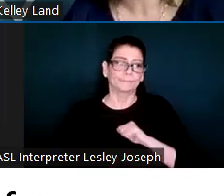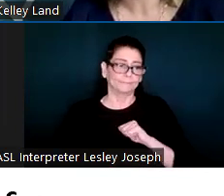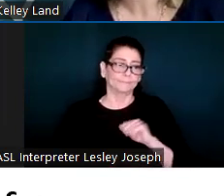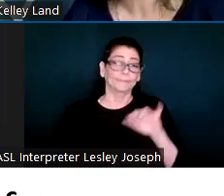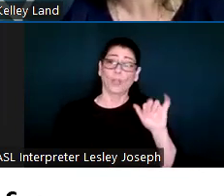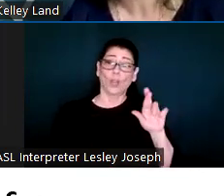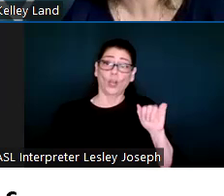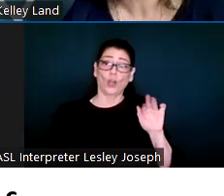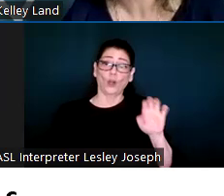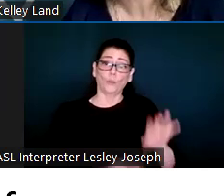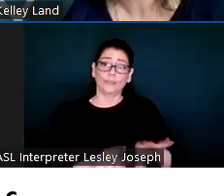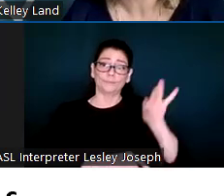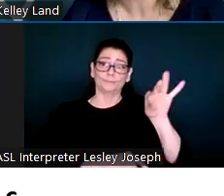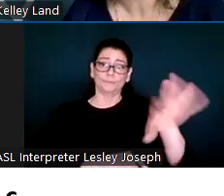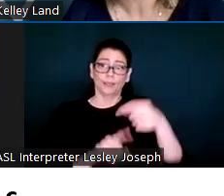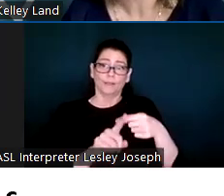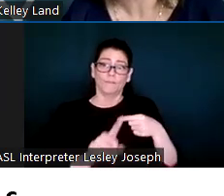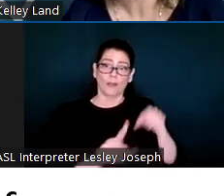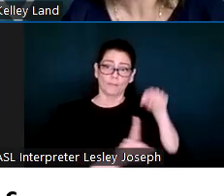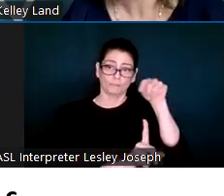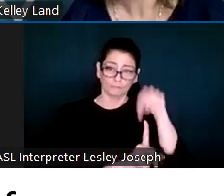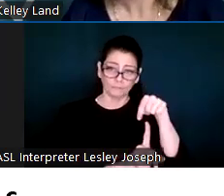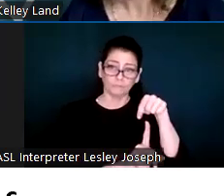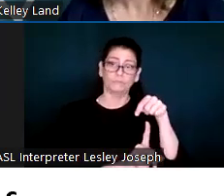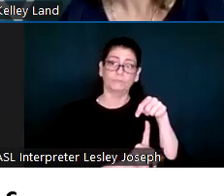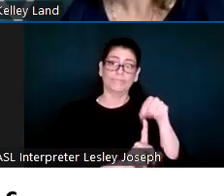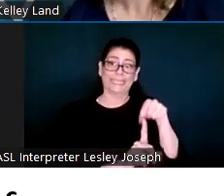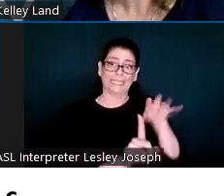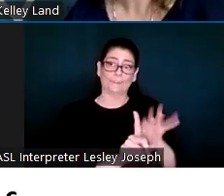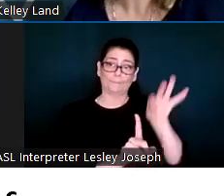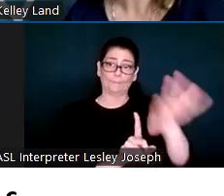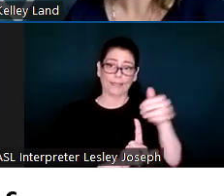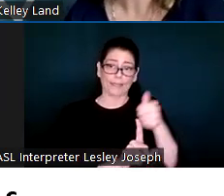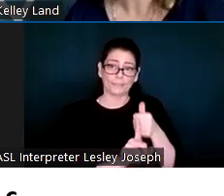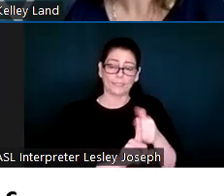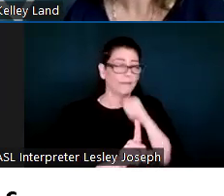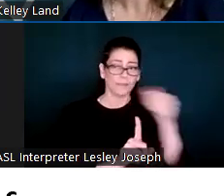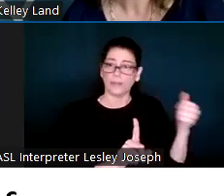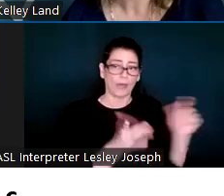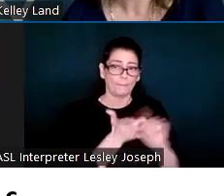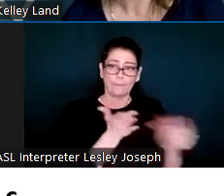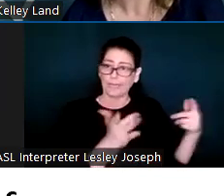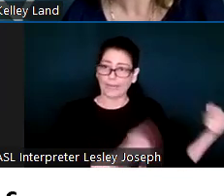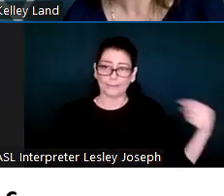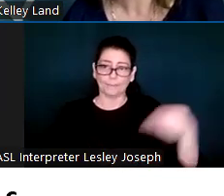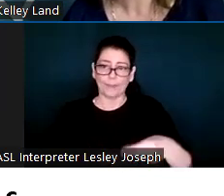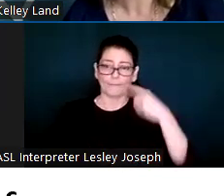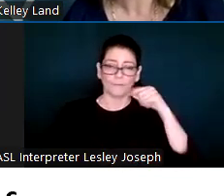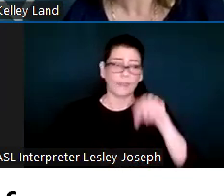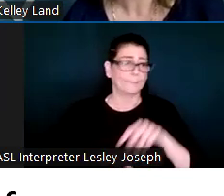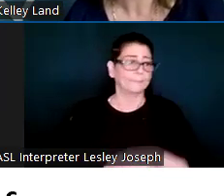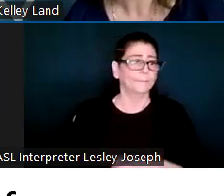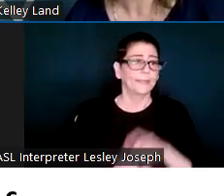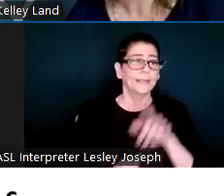not reimbursed by insurance or any other entity. And it also needs to be paid for generally within the month